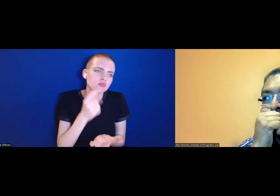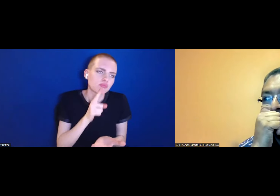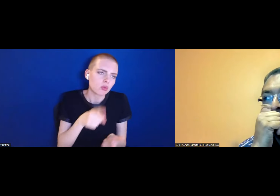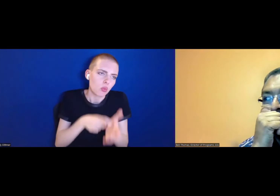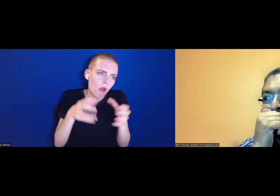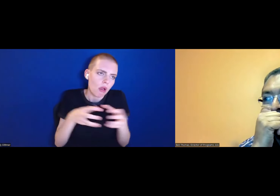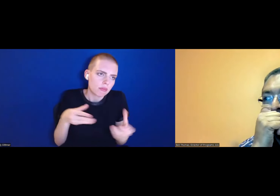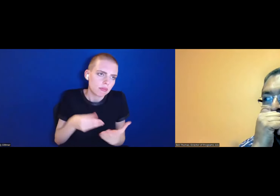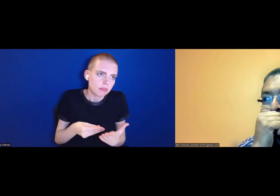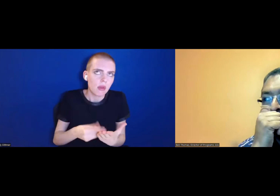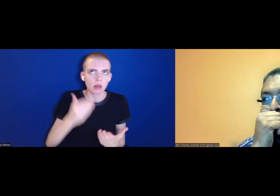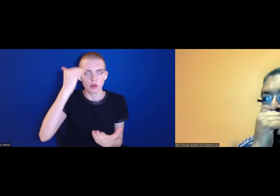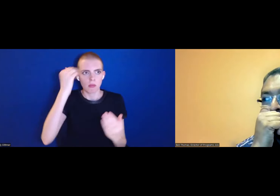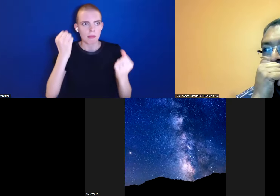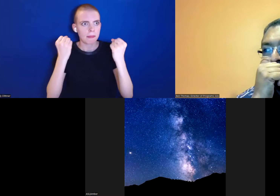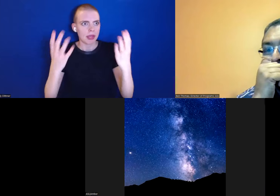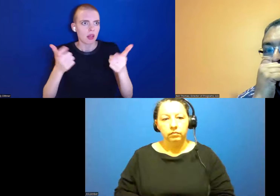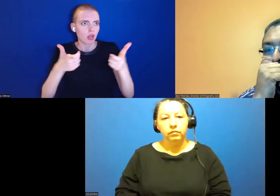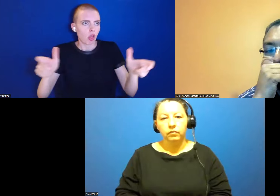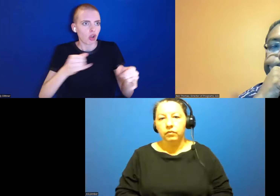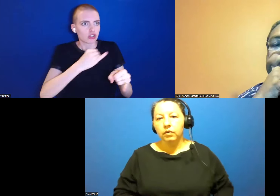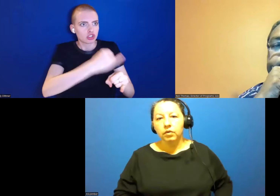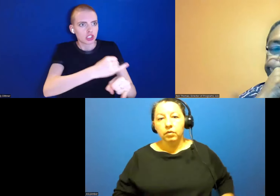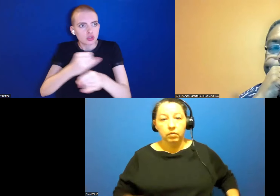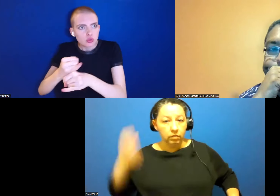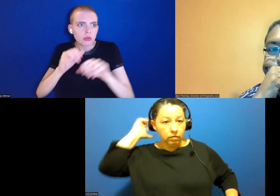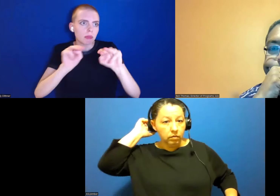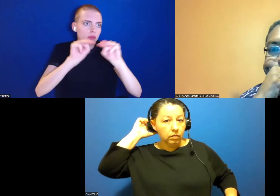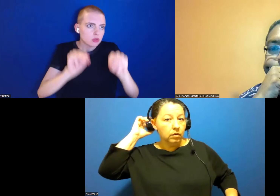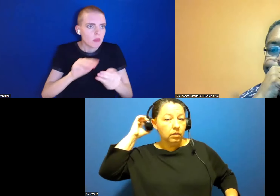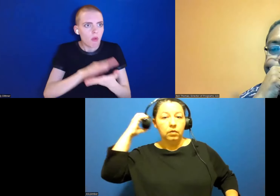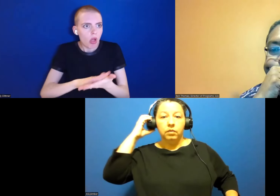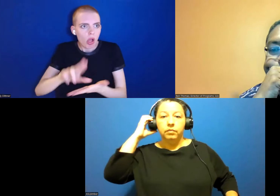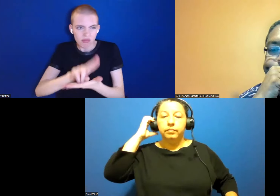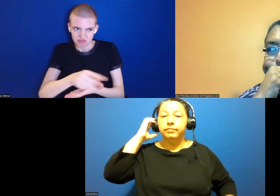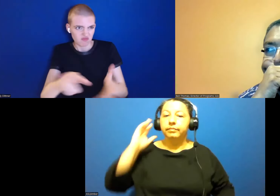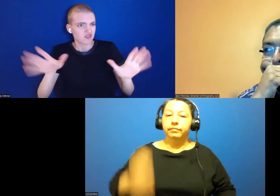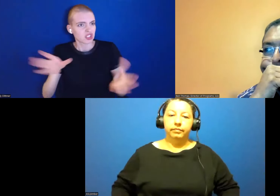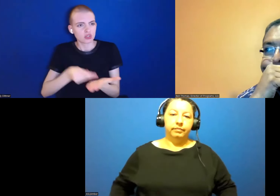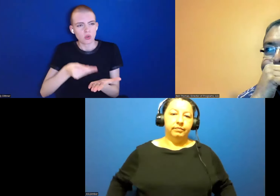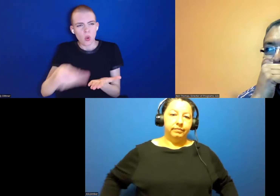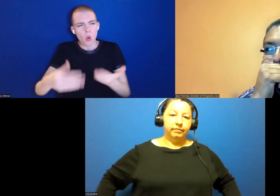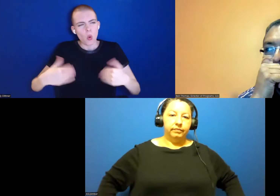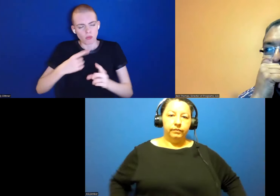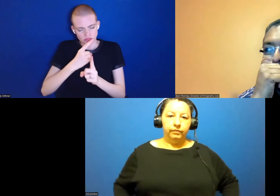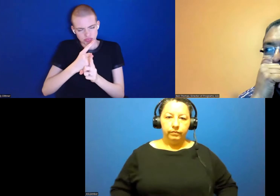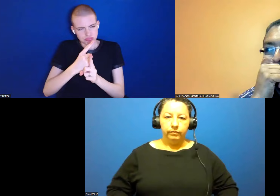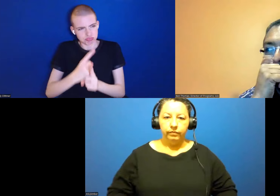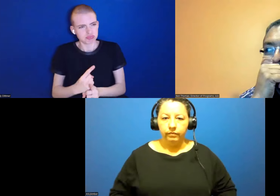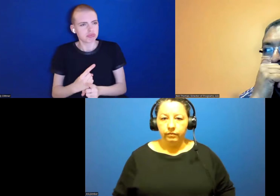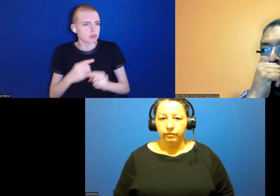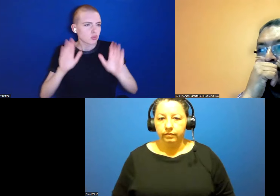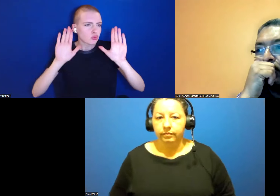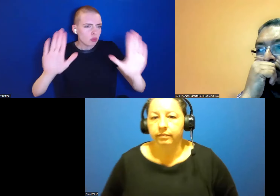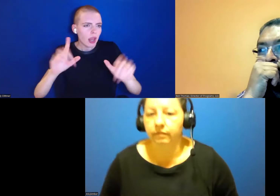large museums have purchased them. And they're really accurate, and they're really great in the field for research and for